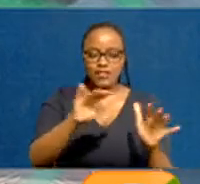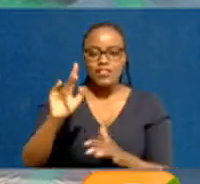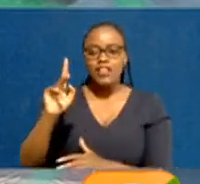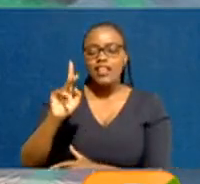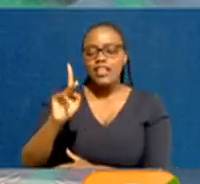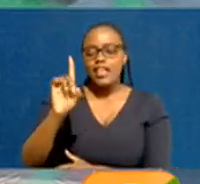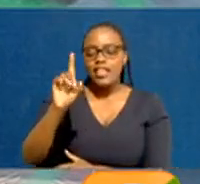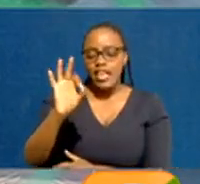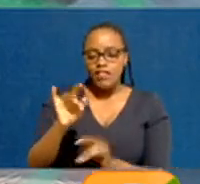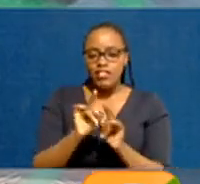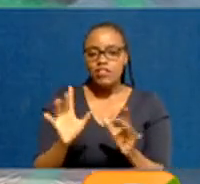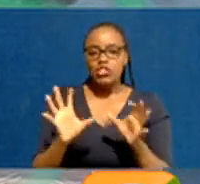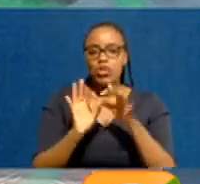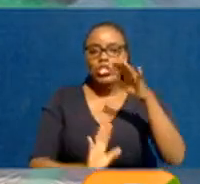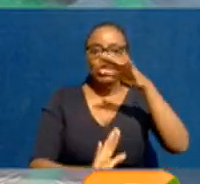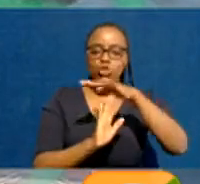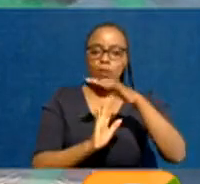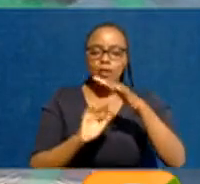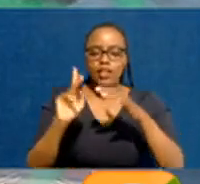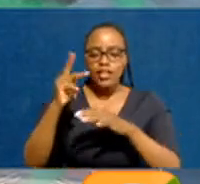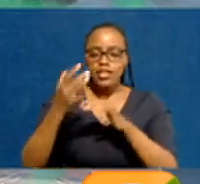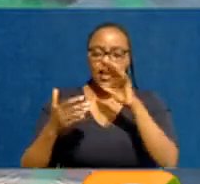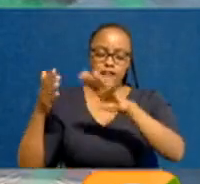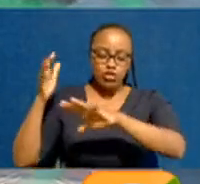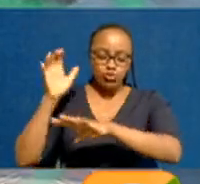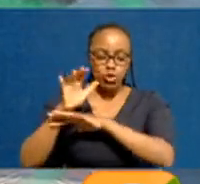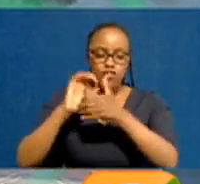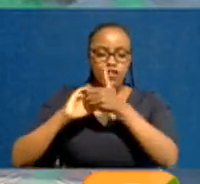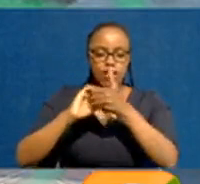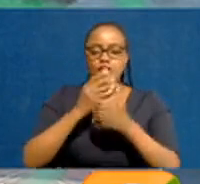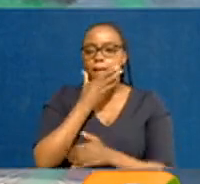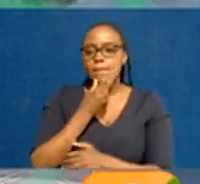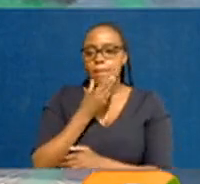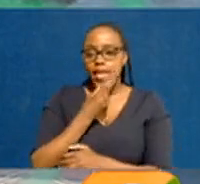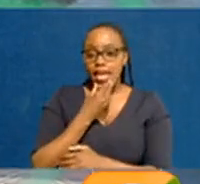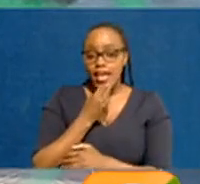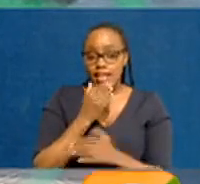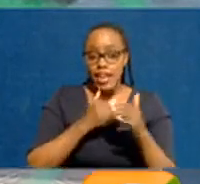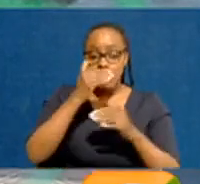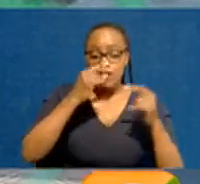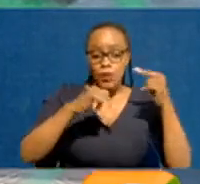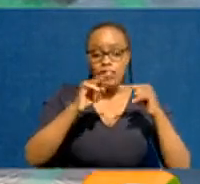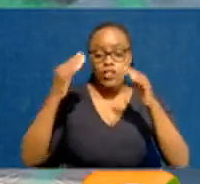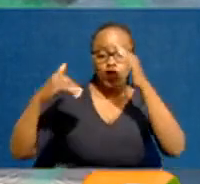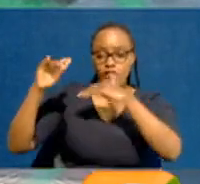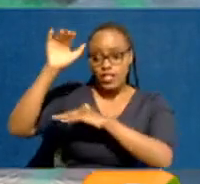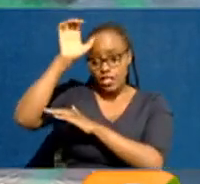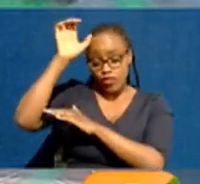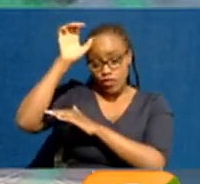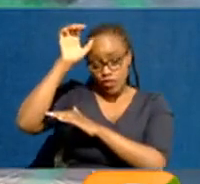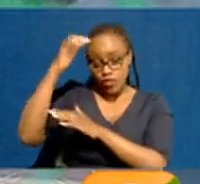Kenya Defence Forces are joint top of the Kenya Handball Federation Men's Premier League table after beating University of Eldoret